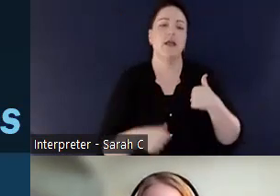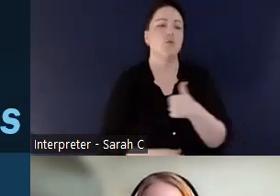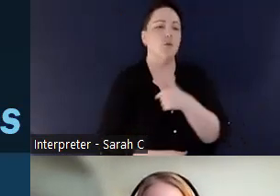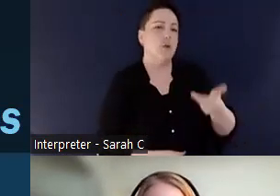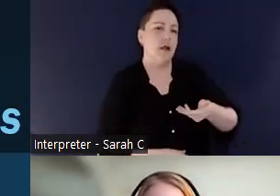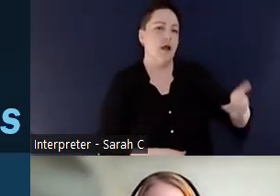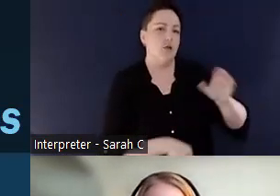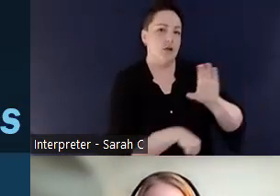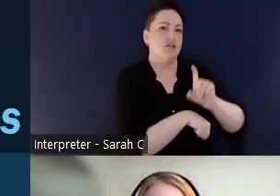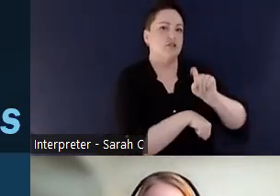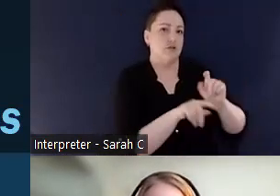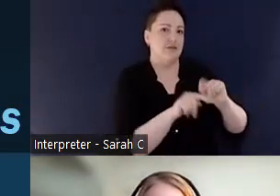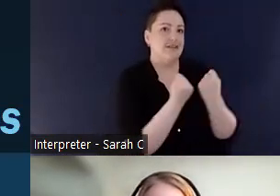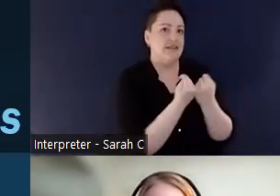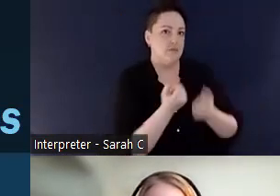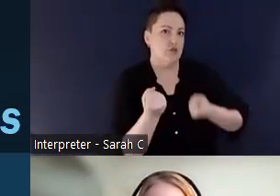well.